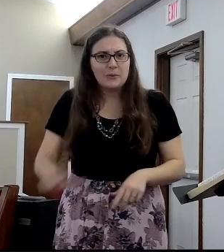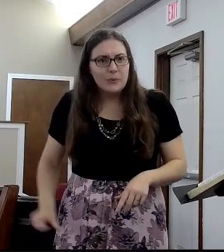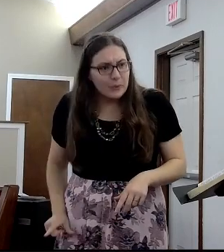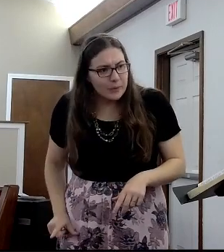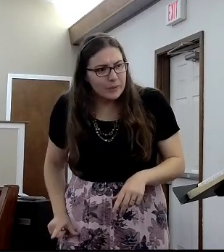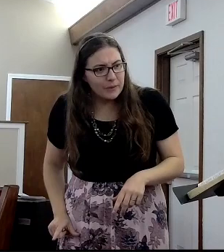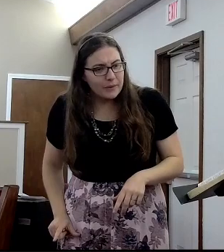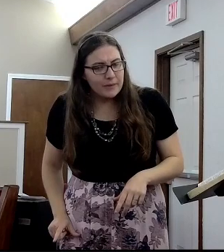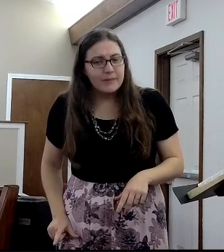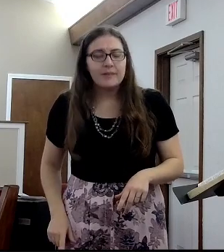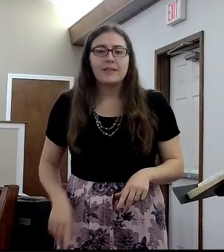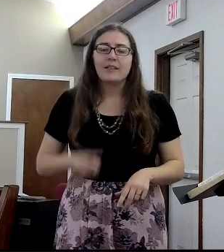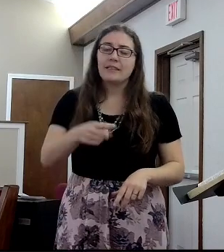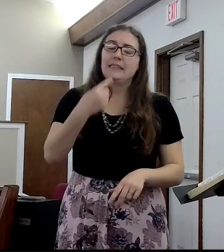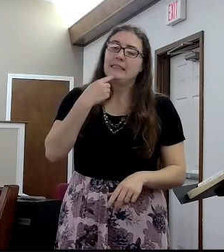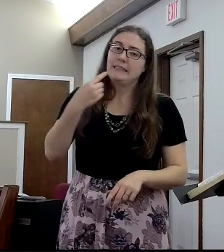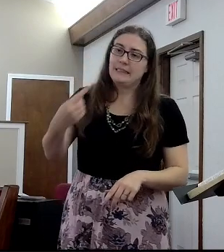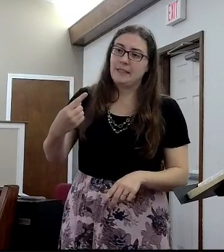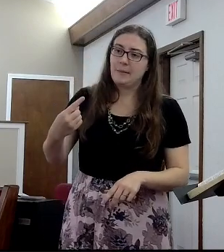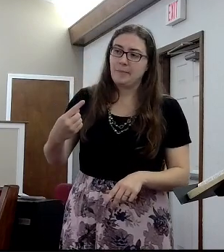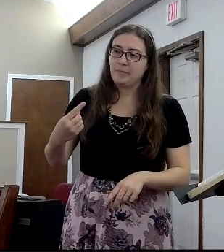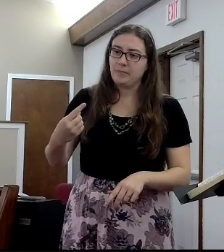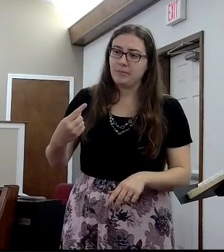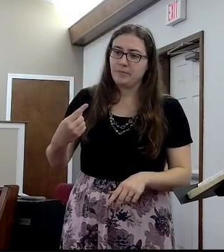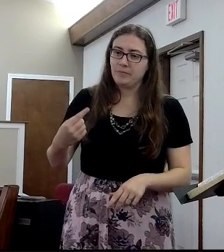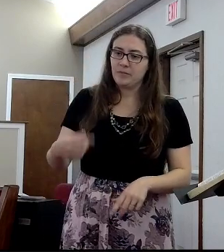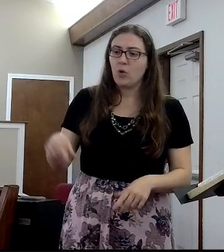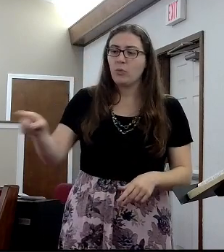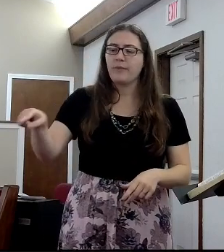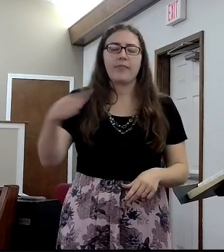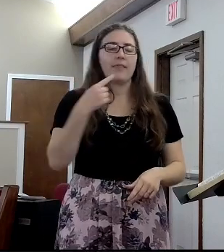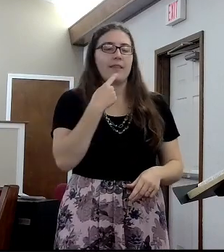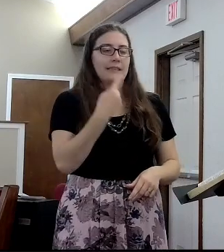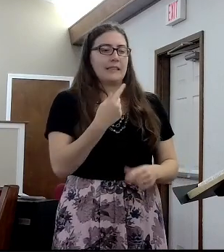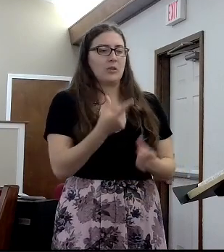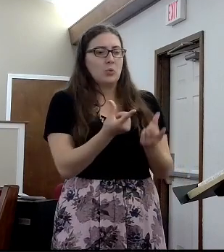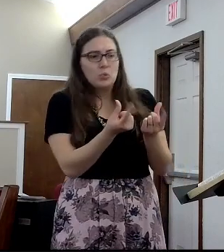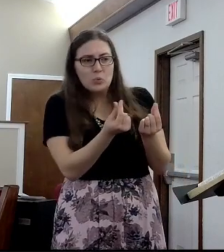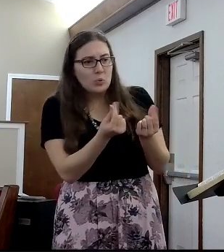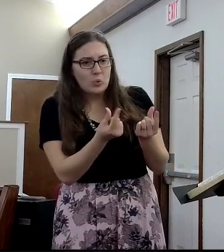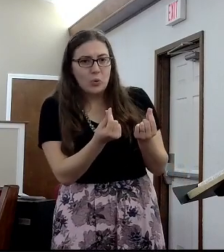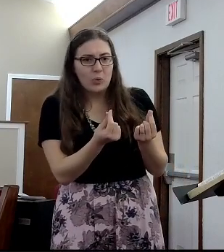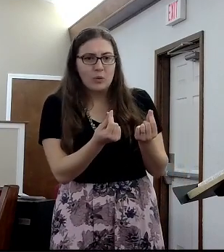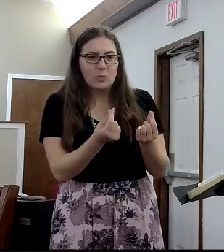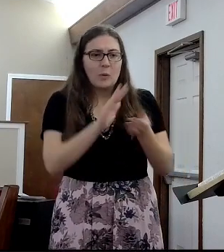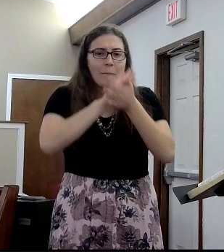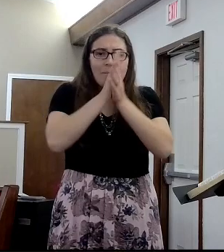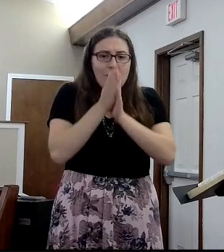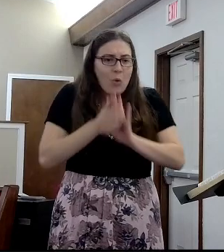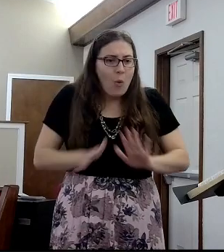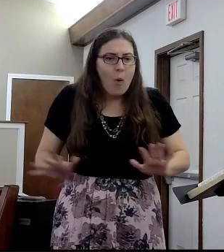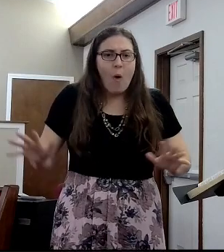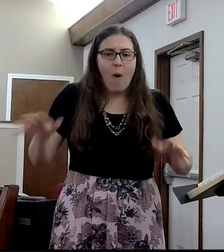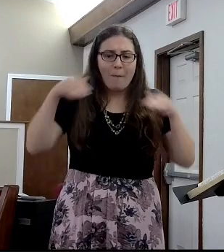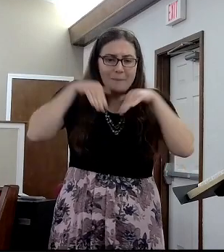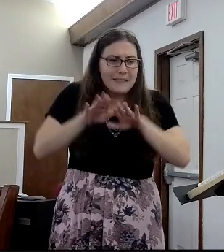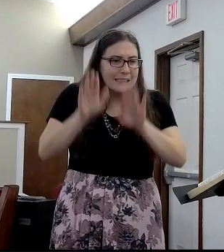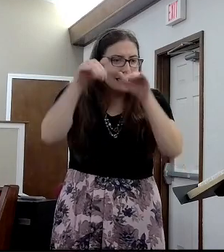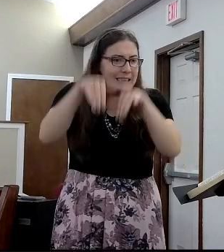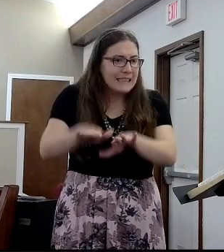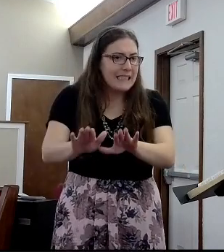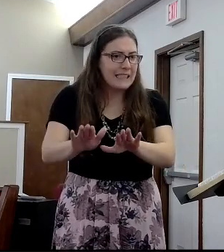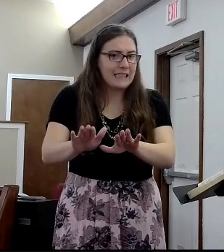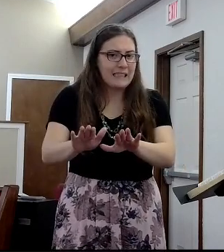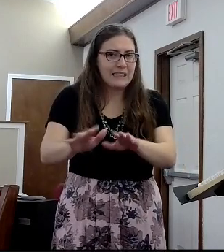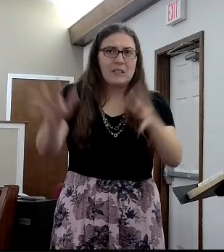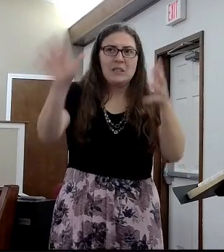Lord, because he had told them. Then said they unto him, what shall we do unto thee, that the sea may